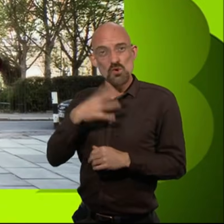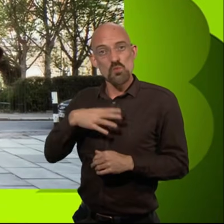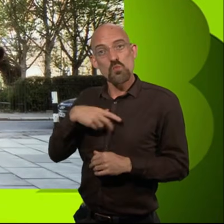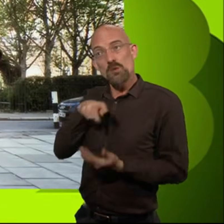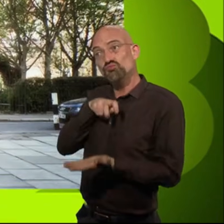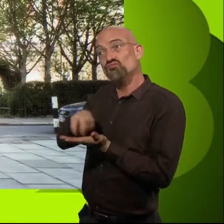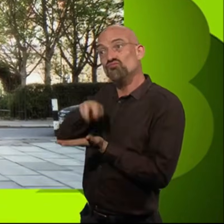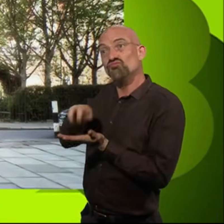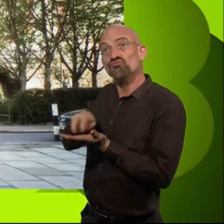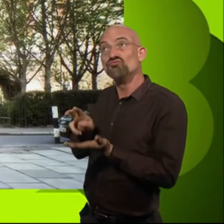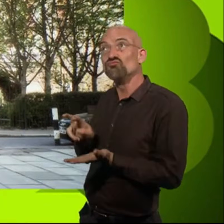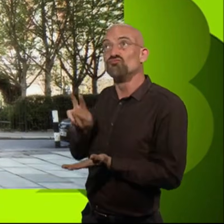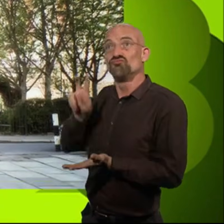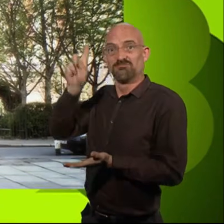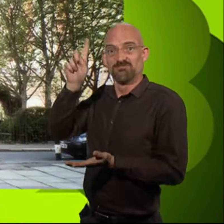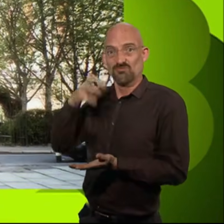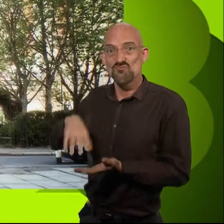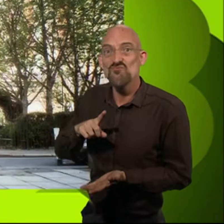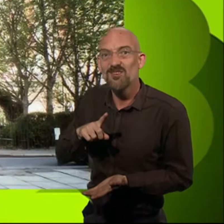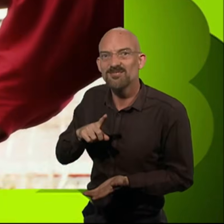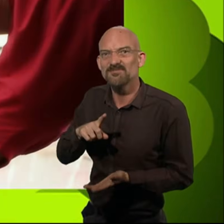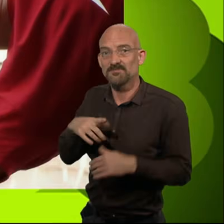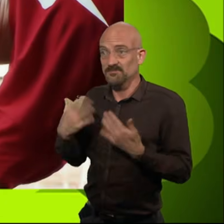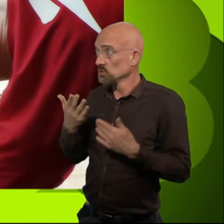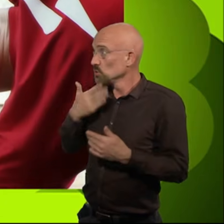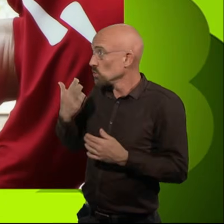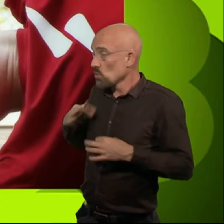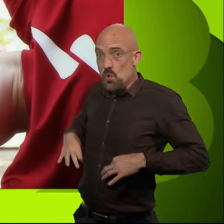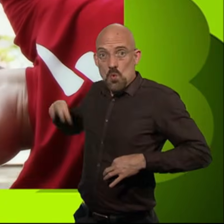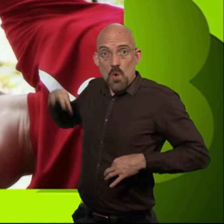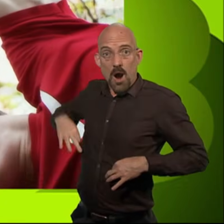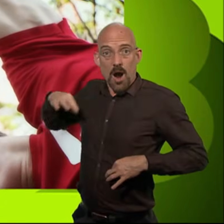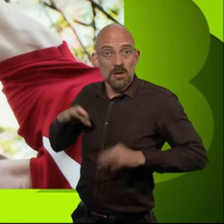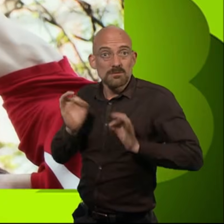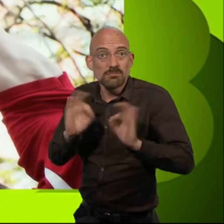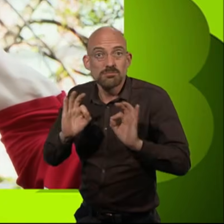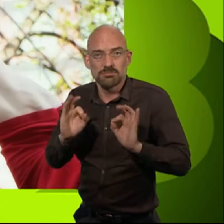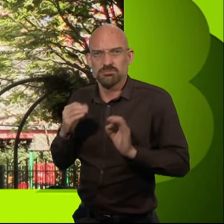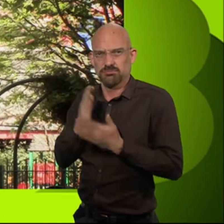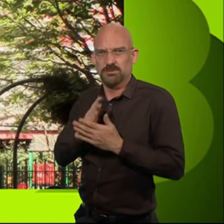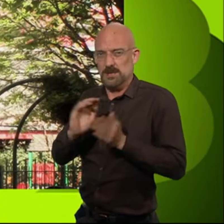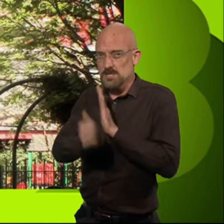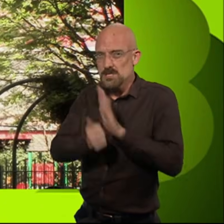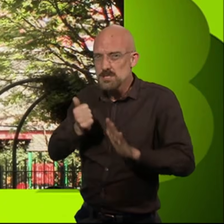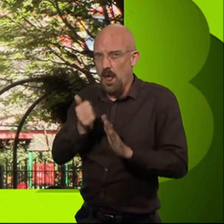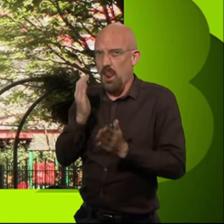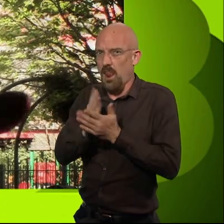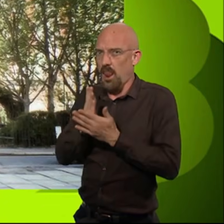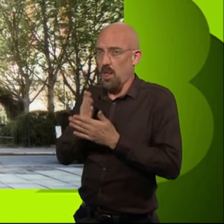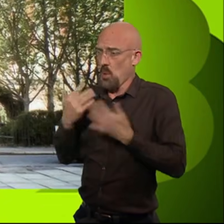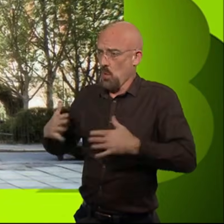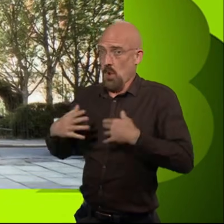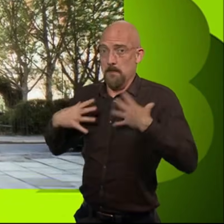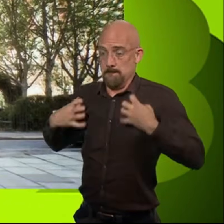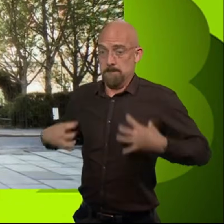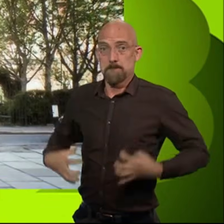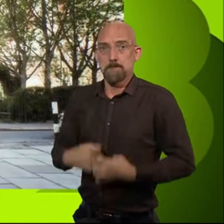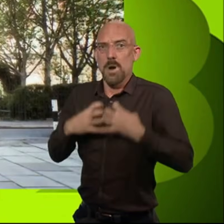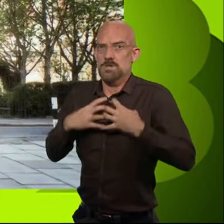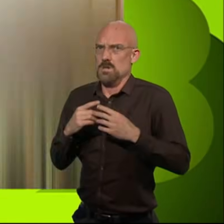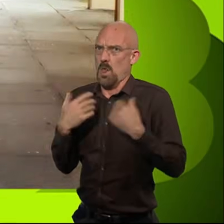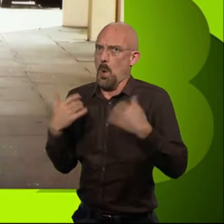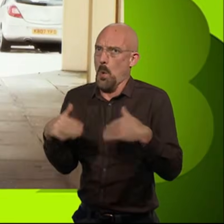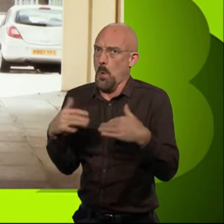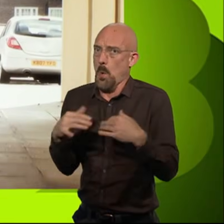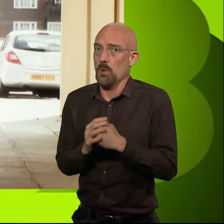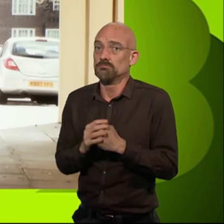Fancy a stroll up into the air? There are no wires, and this isn't trick photography. It's all skill and some ridiculously impressive